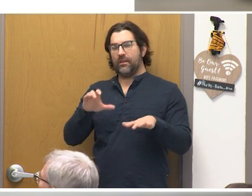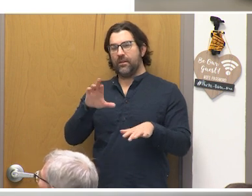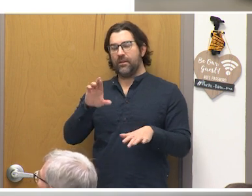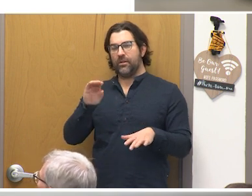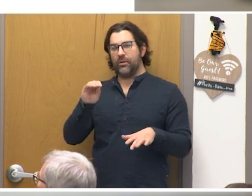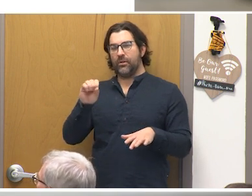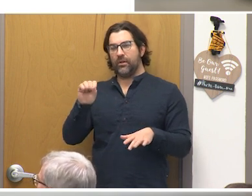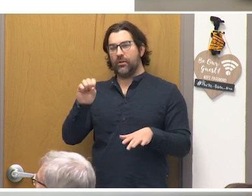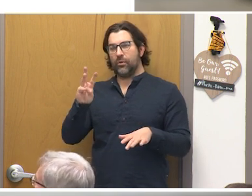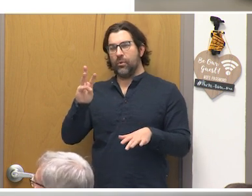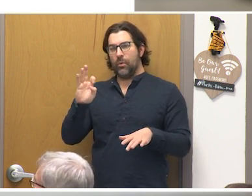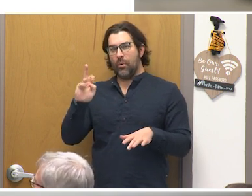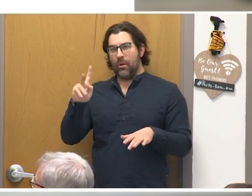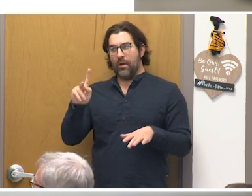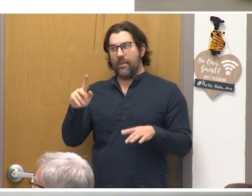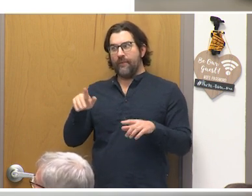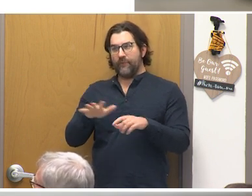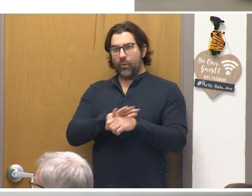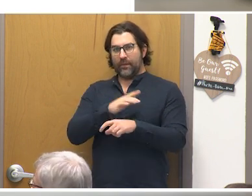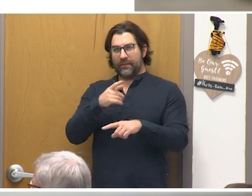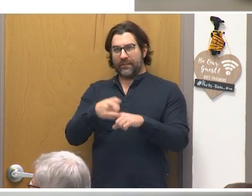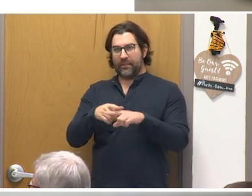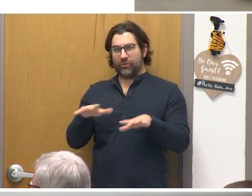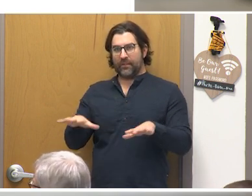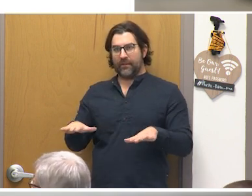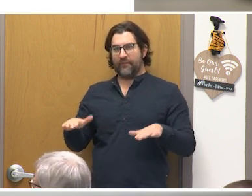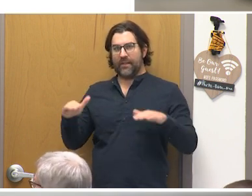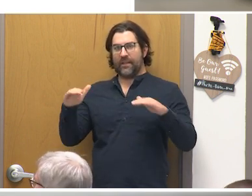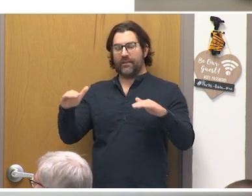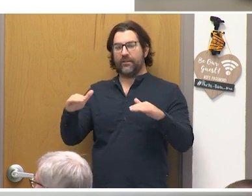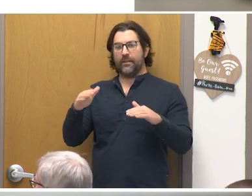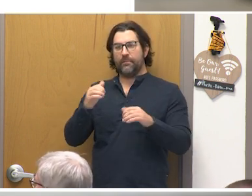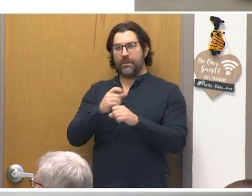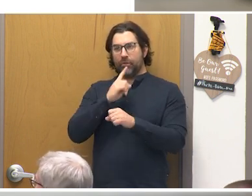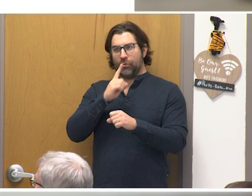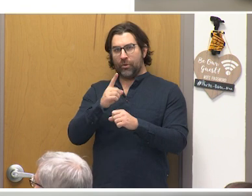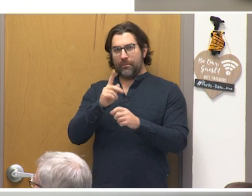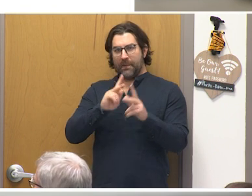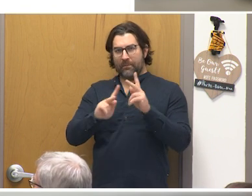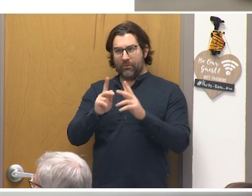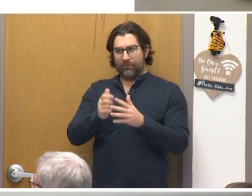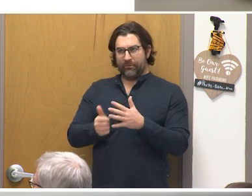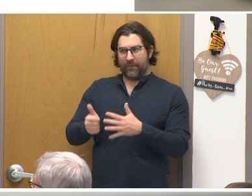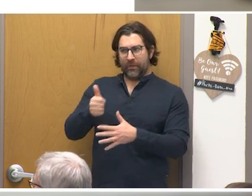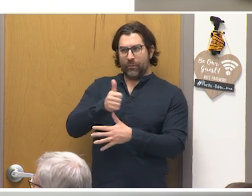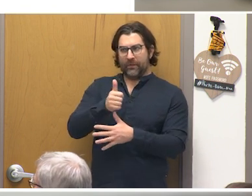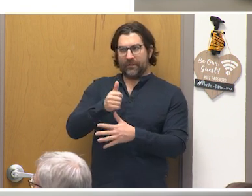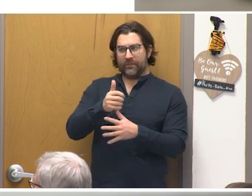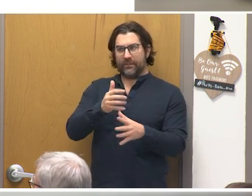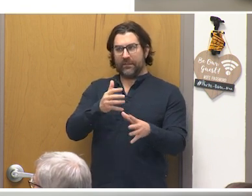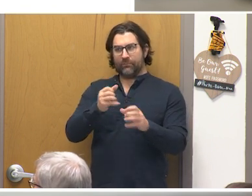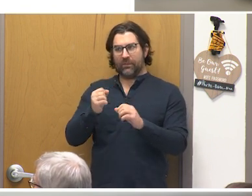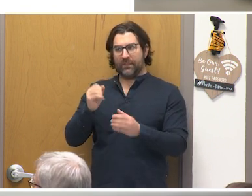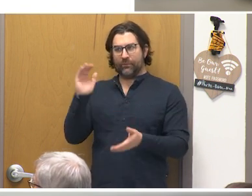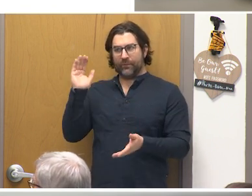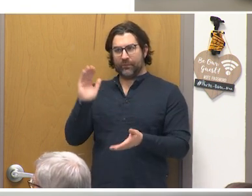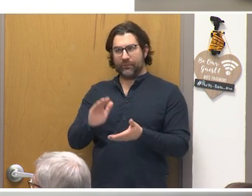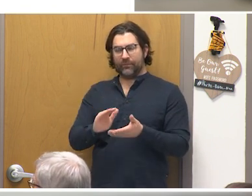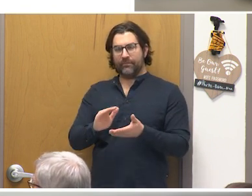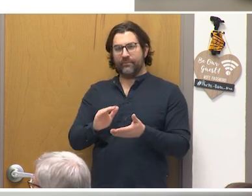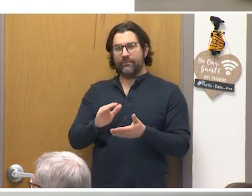they elevate the entire intersection to really make it a priority zone for pedestrians. That also reduces speed through the